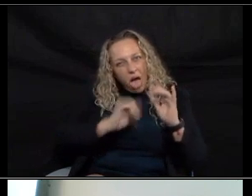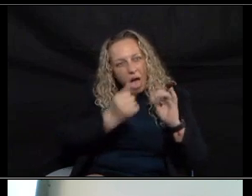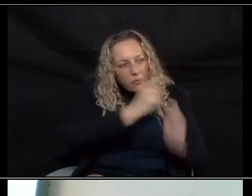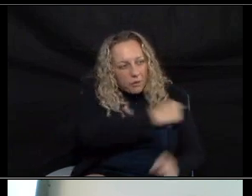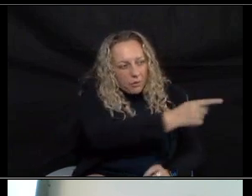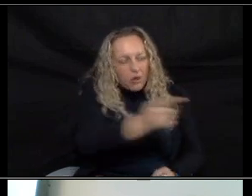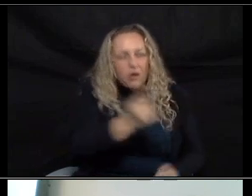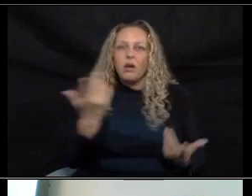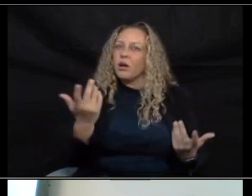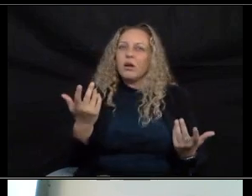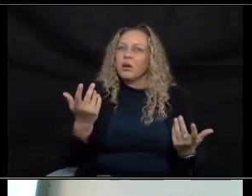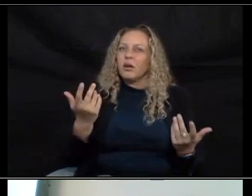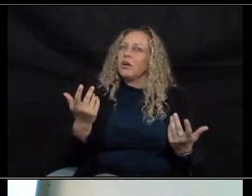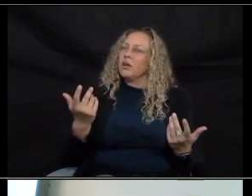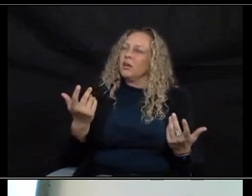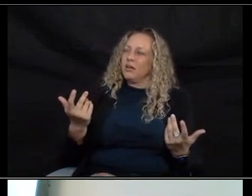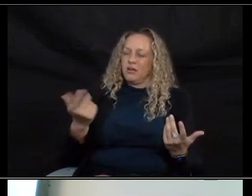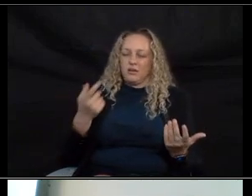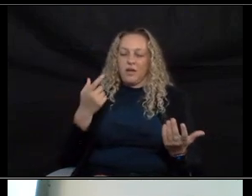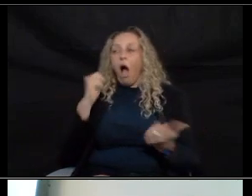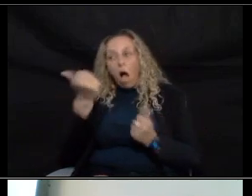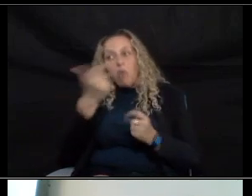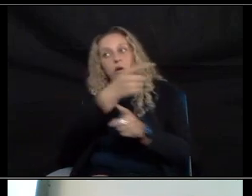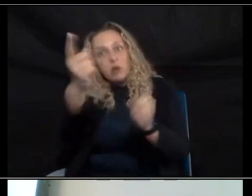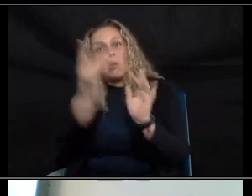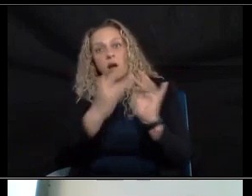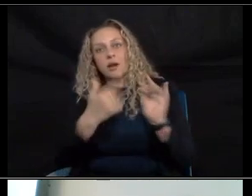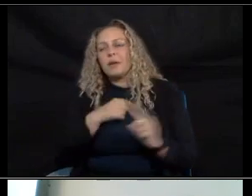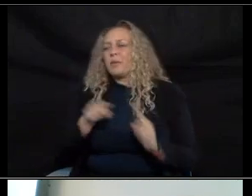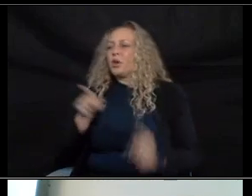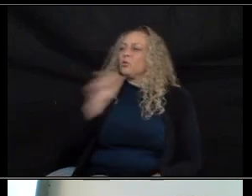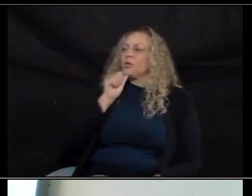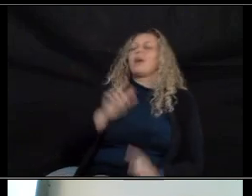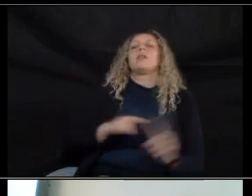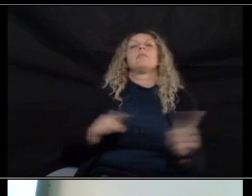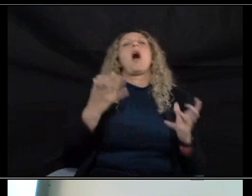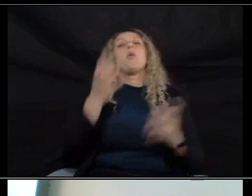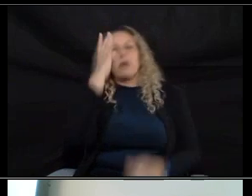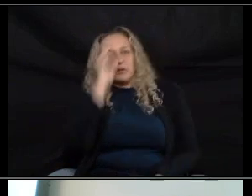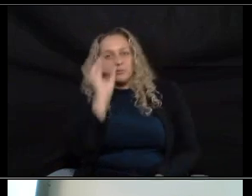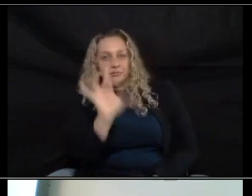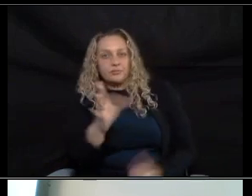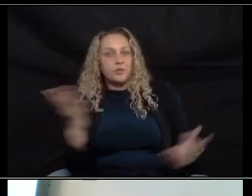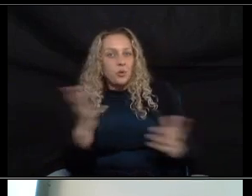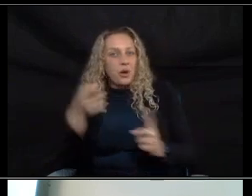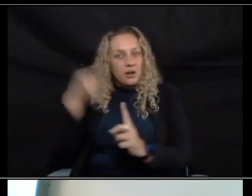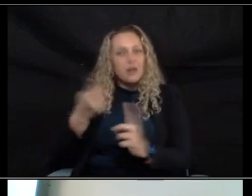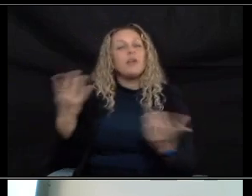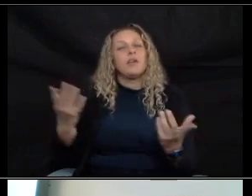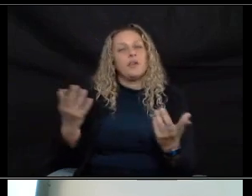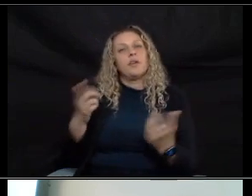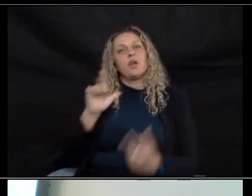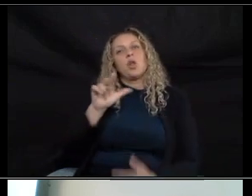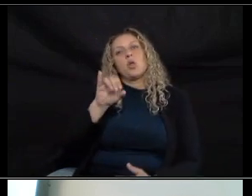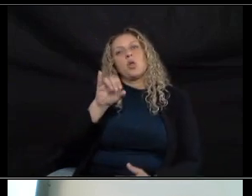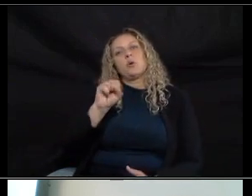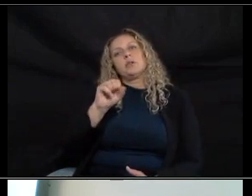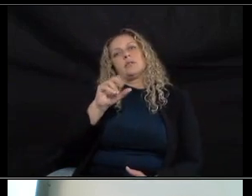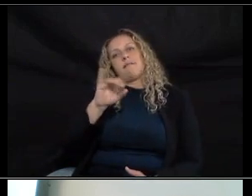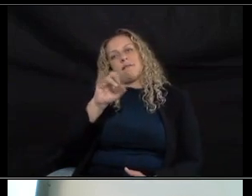my inbox, which was very honorable, and I appreciate that. And I'll leave you with this. Like the Honorable Louis Minister Farrakhan